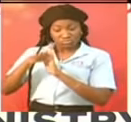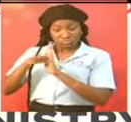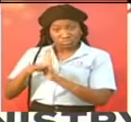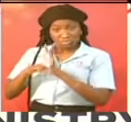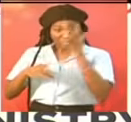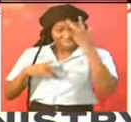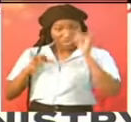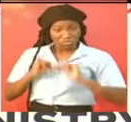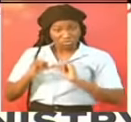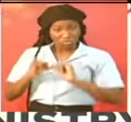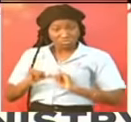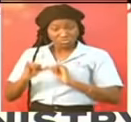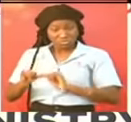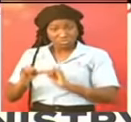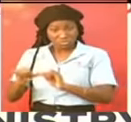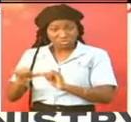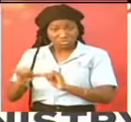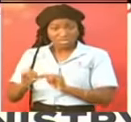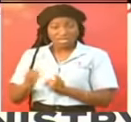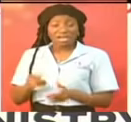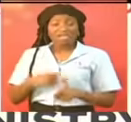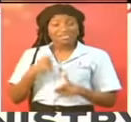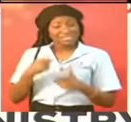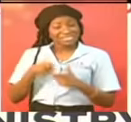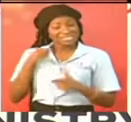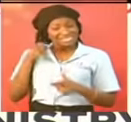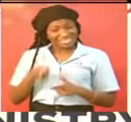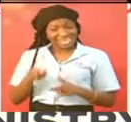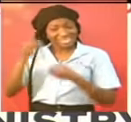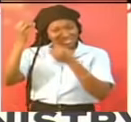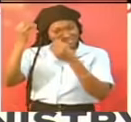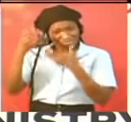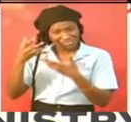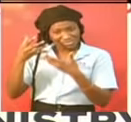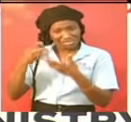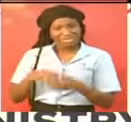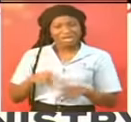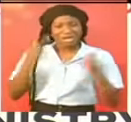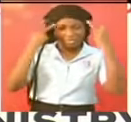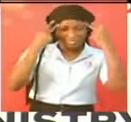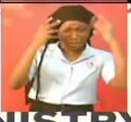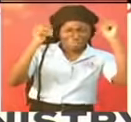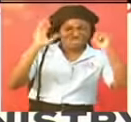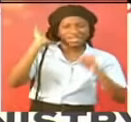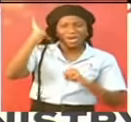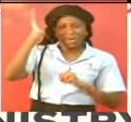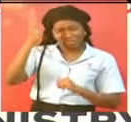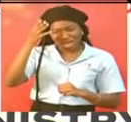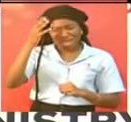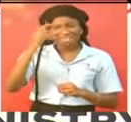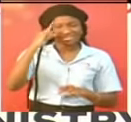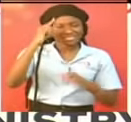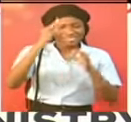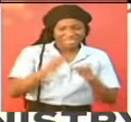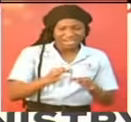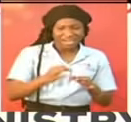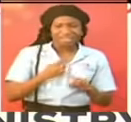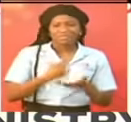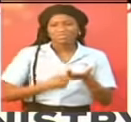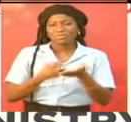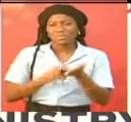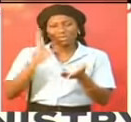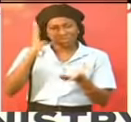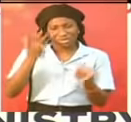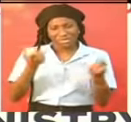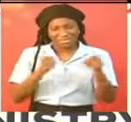expect to continue to decrease. And that was something that would have been presented at the Prime Minister's press conference on Saturday. So not a